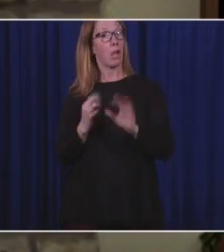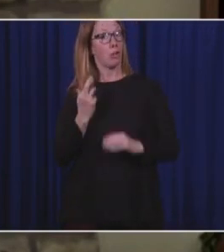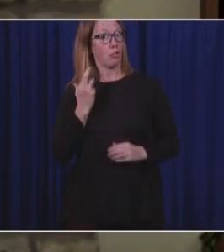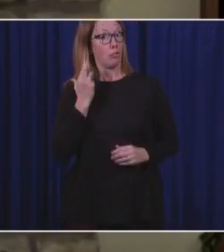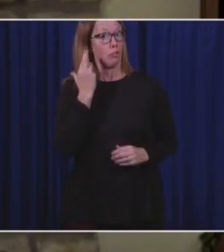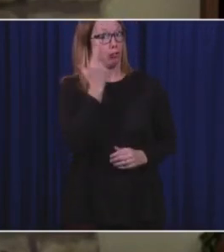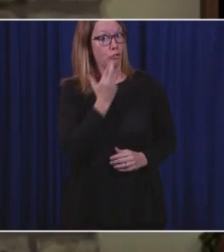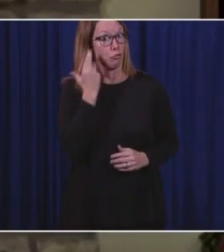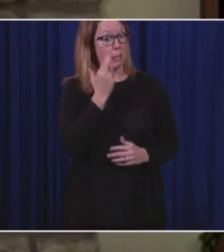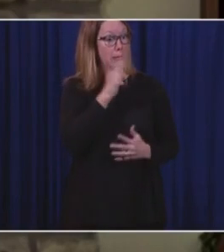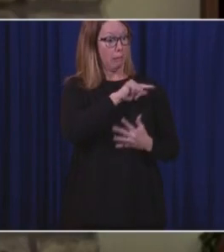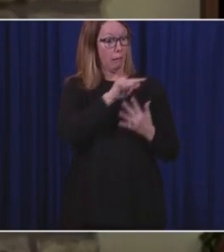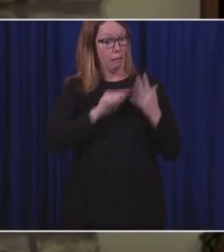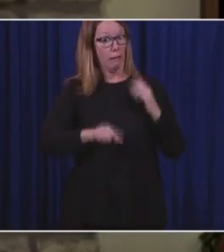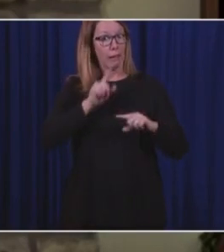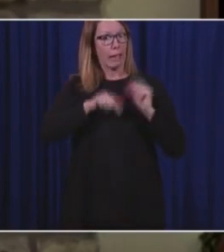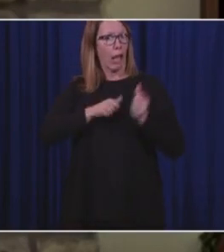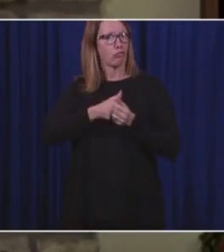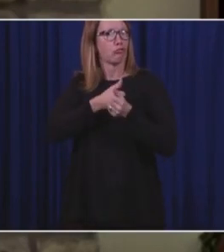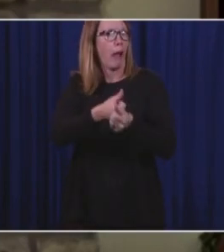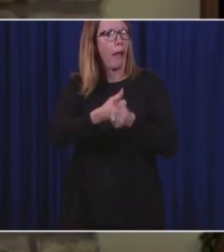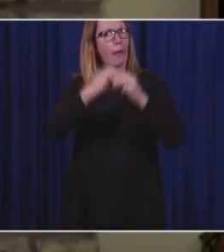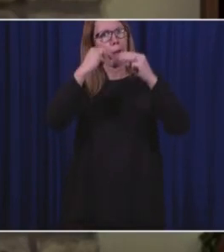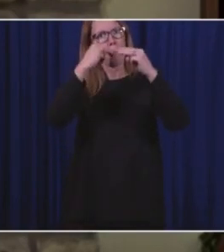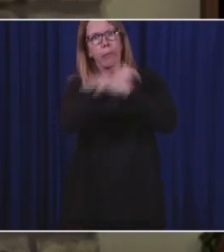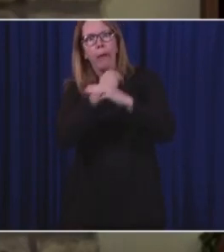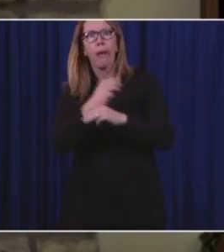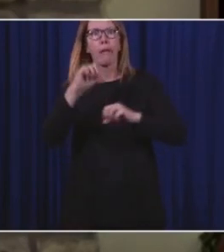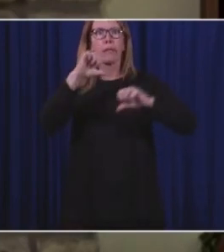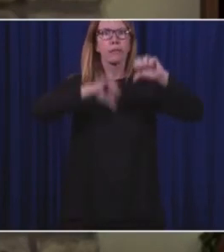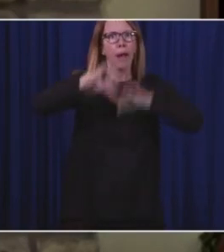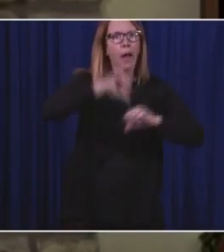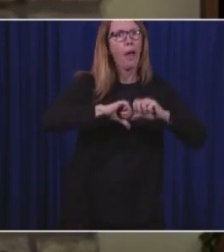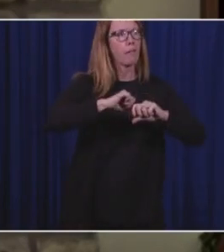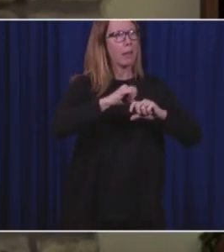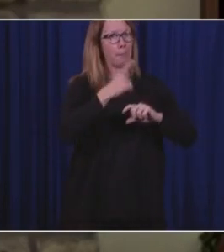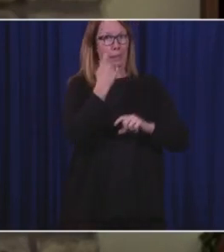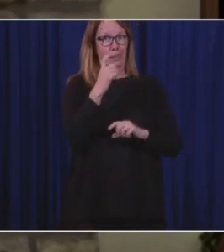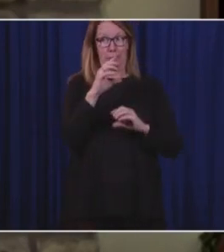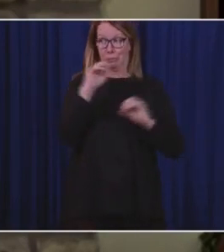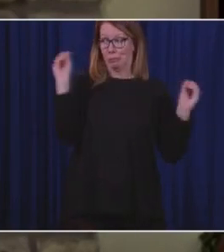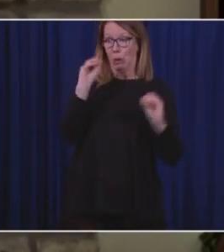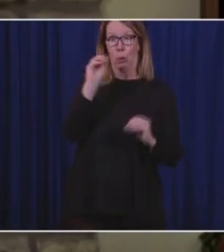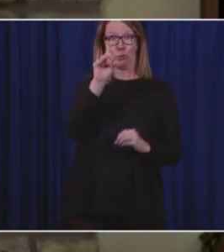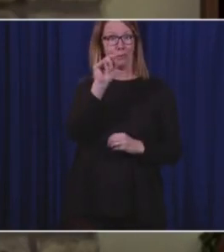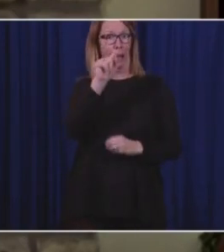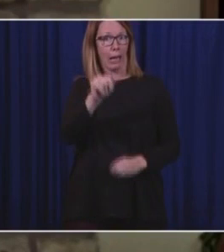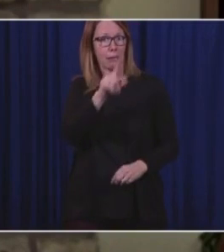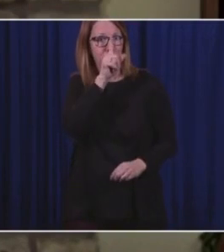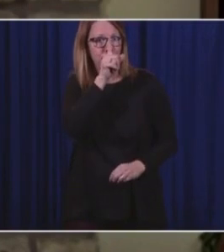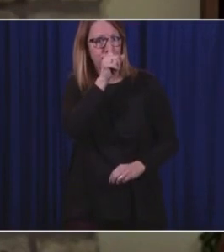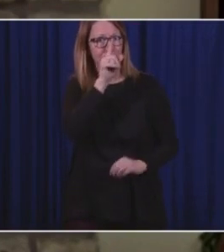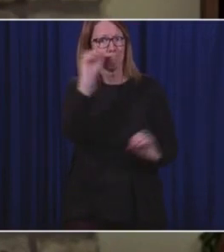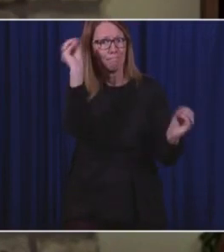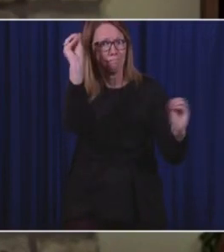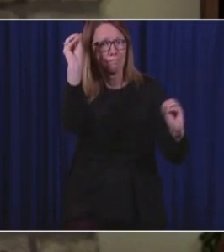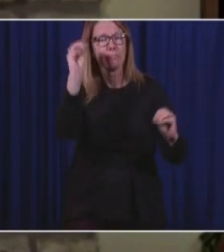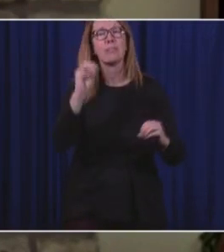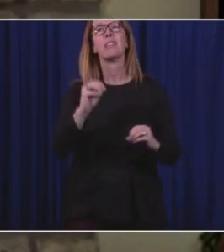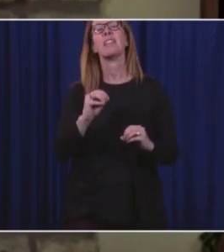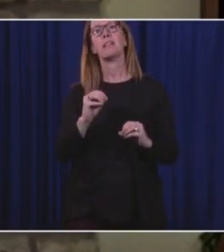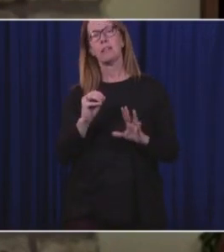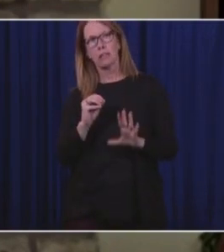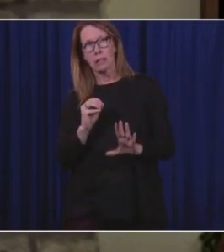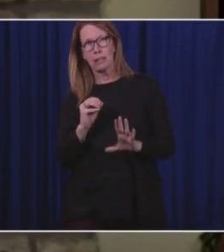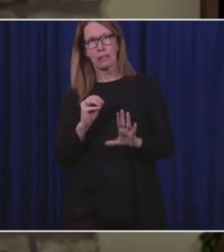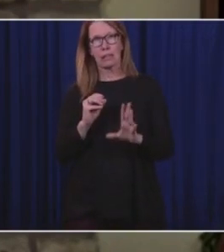that stuff can't be tracked mathematically or scientifically is because that data just doesn't exist. So this